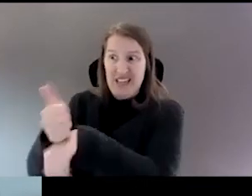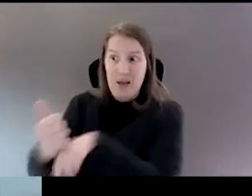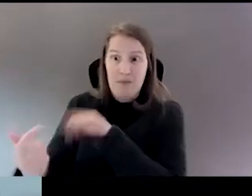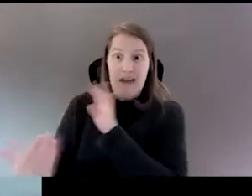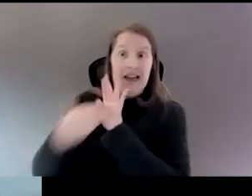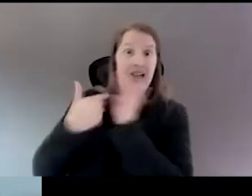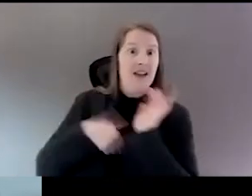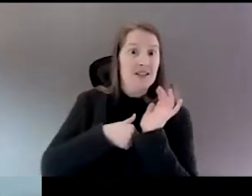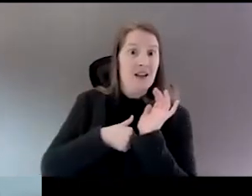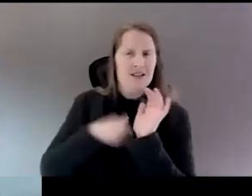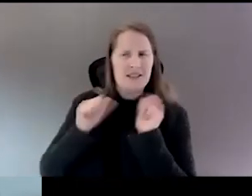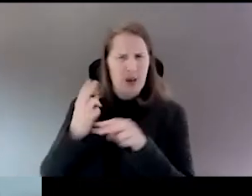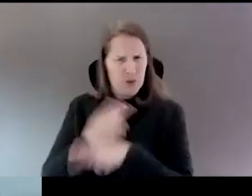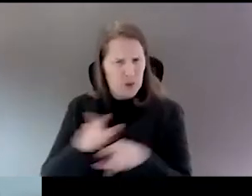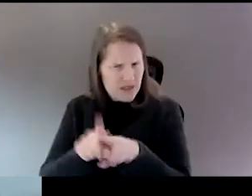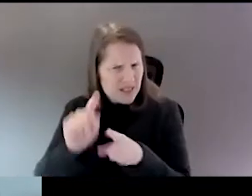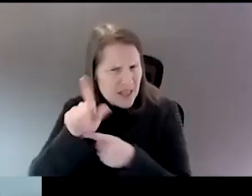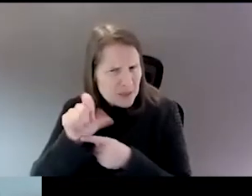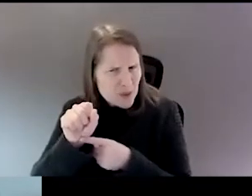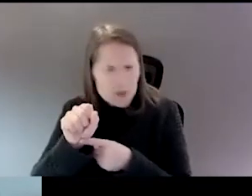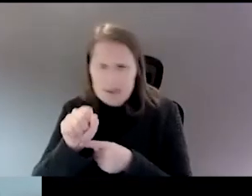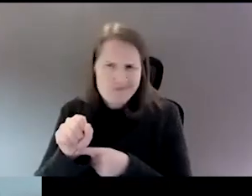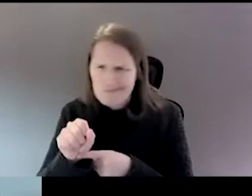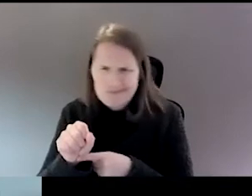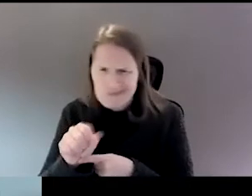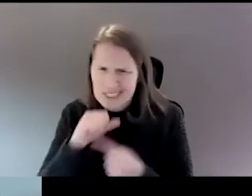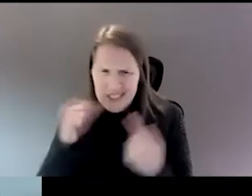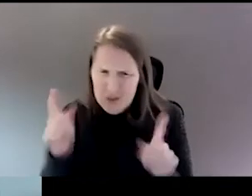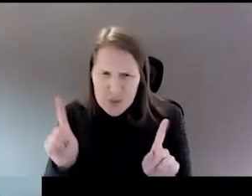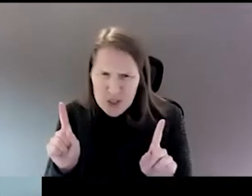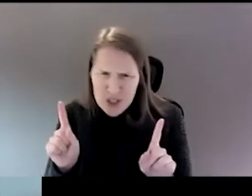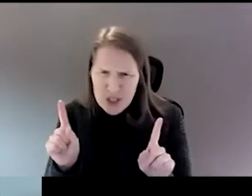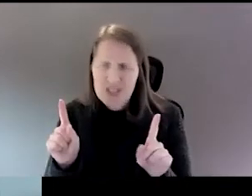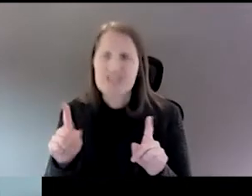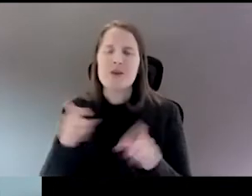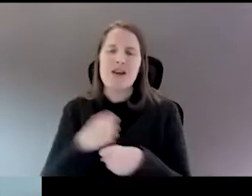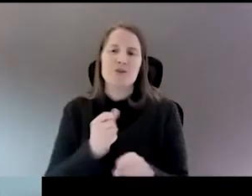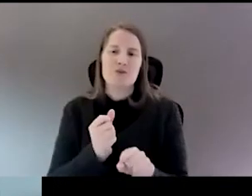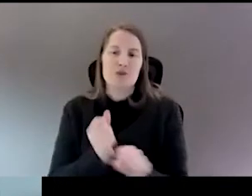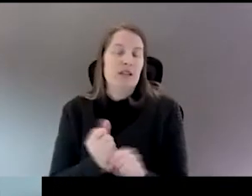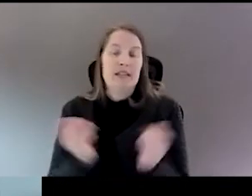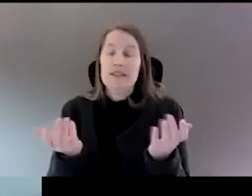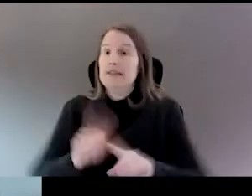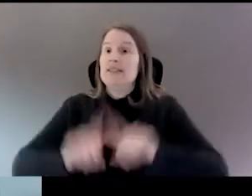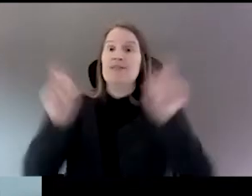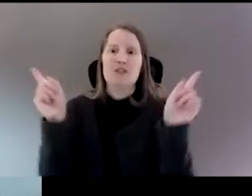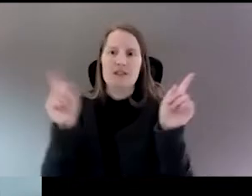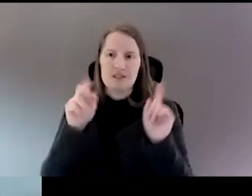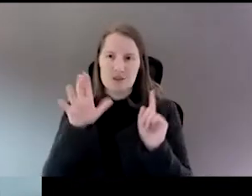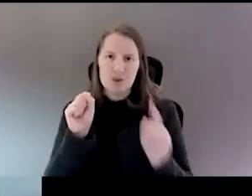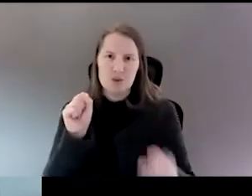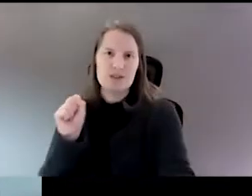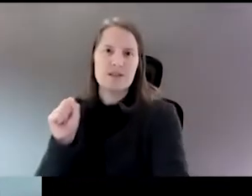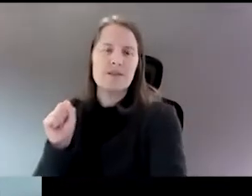that doesn't really work. Sometimes we have to create different tools. Like I like, for example, how